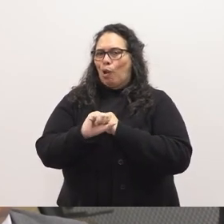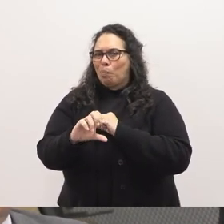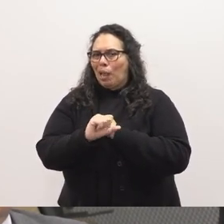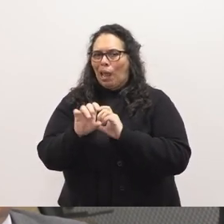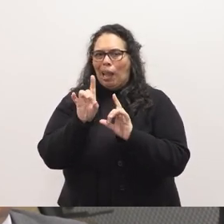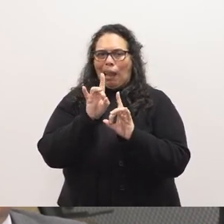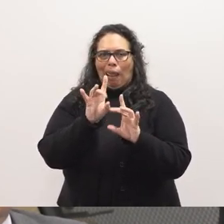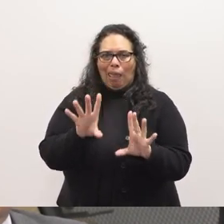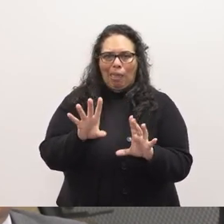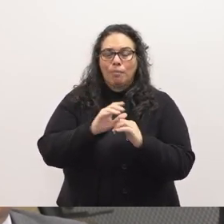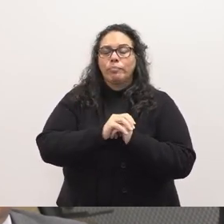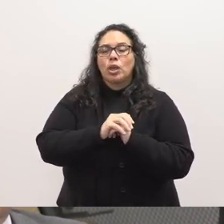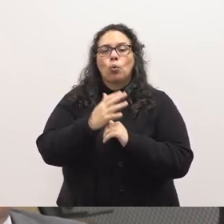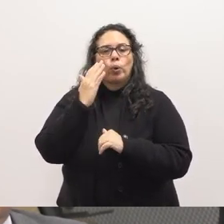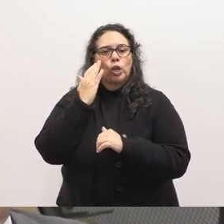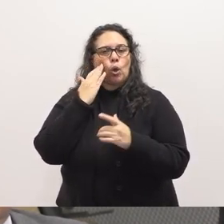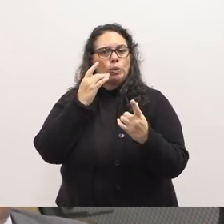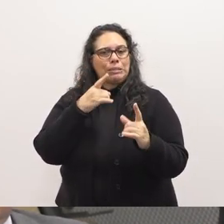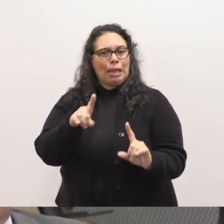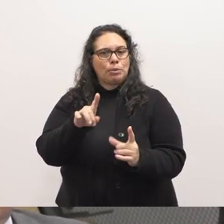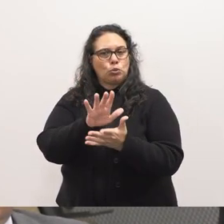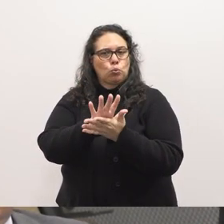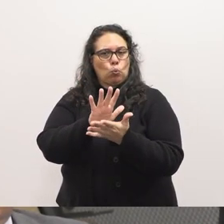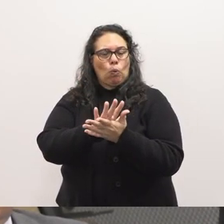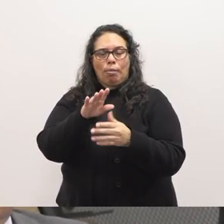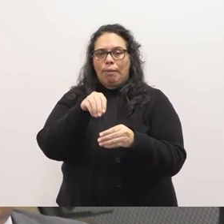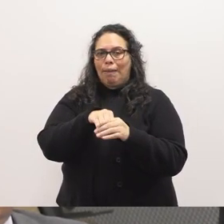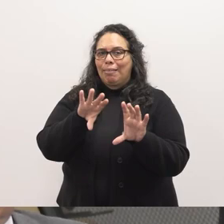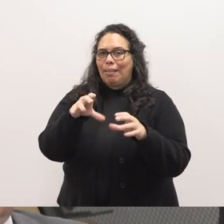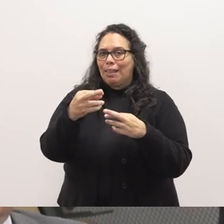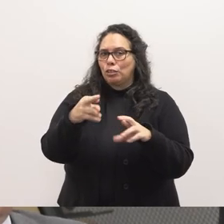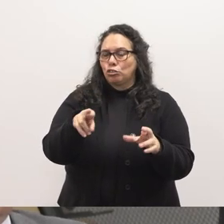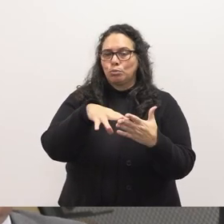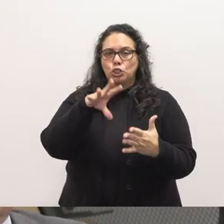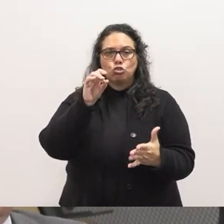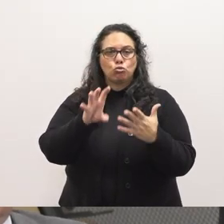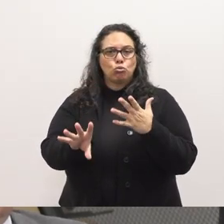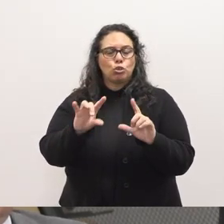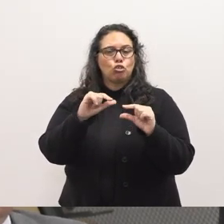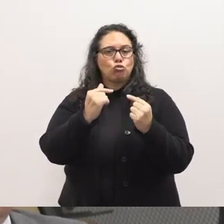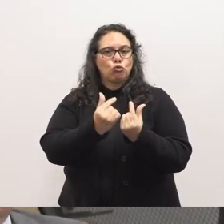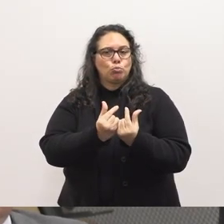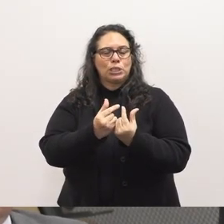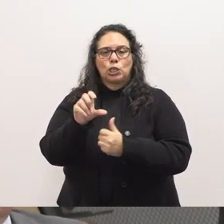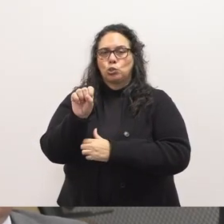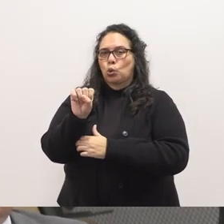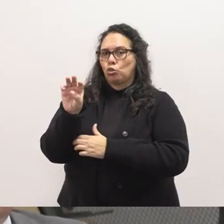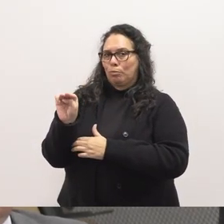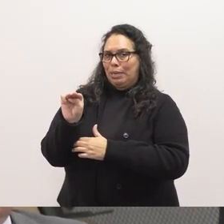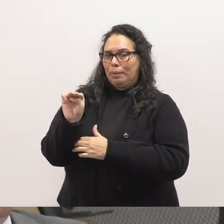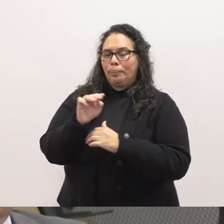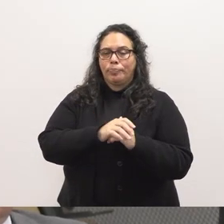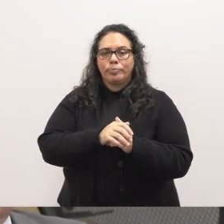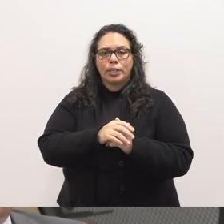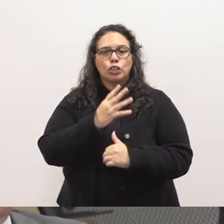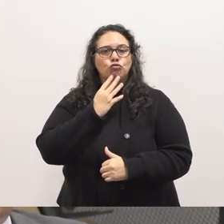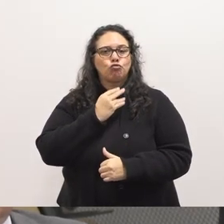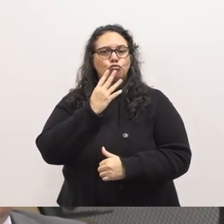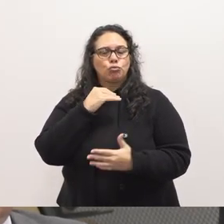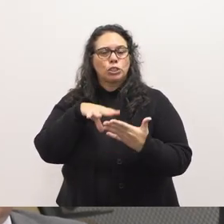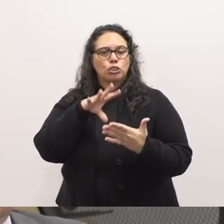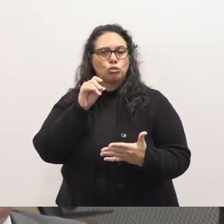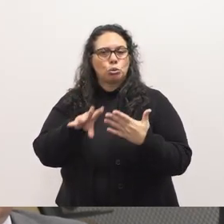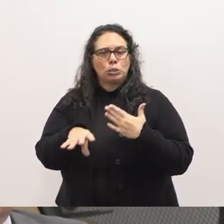is in fact happening on our school campuses, in classrooms, student groups, and on social media feeds. Our Jewish students, whether they